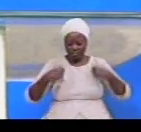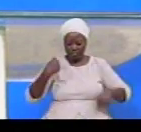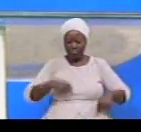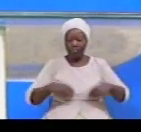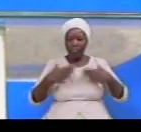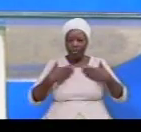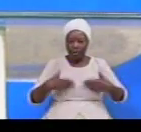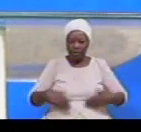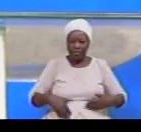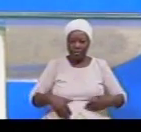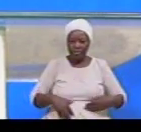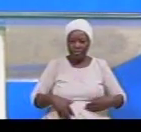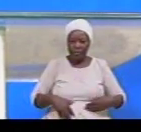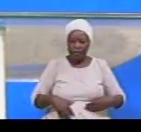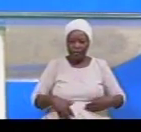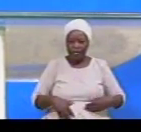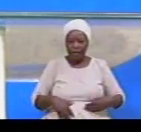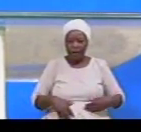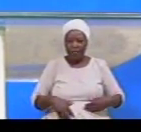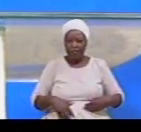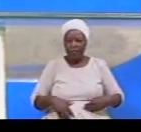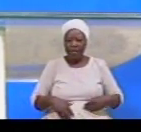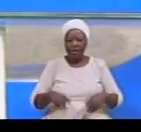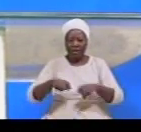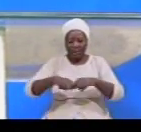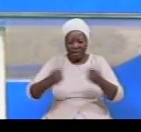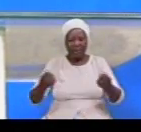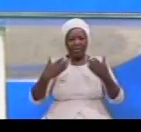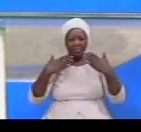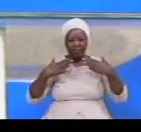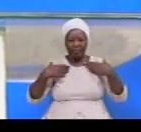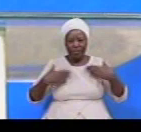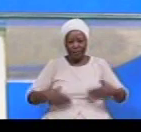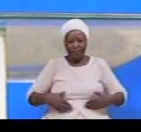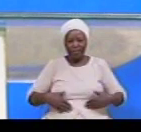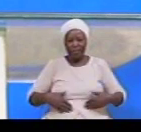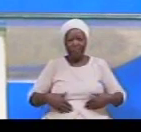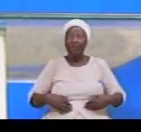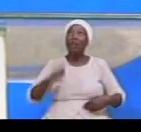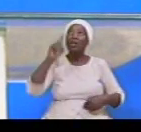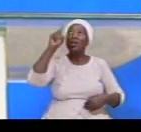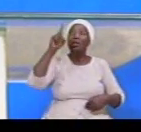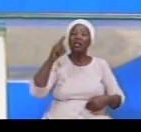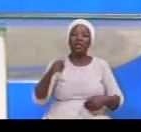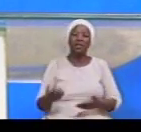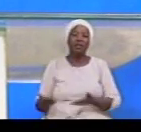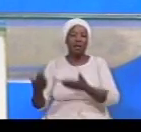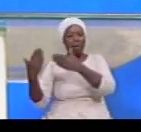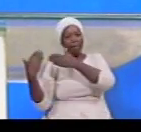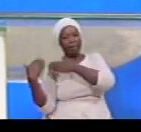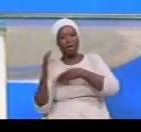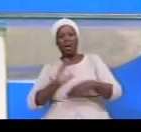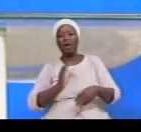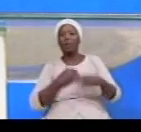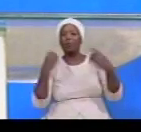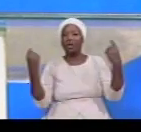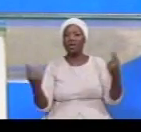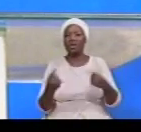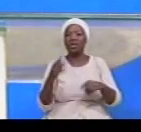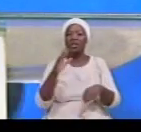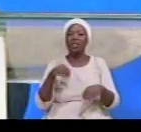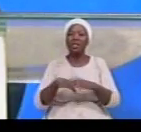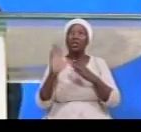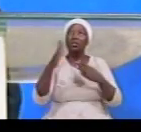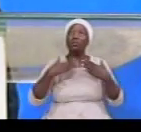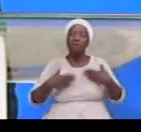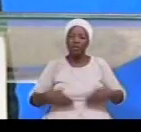body, lacerated body, he bear our sins in his own body on the tree, that